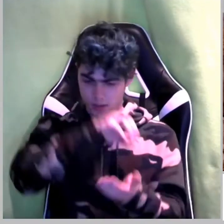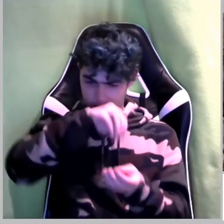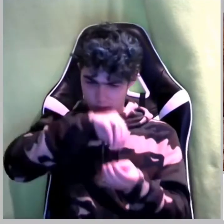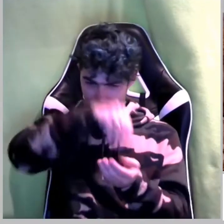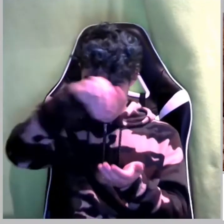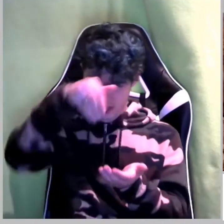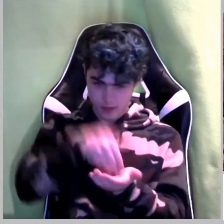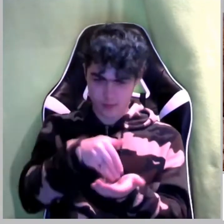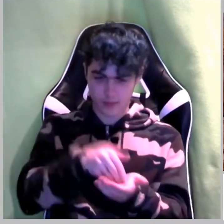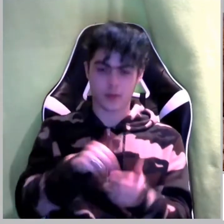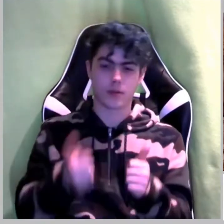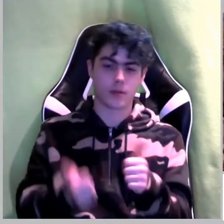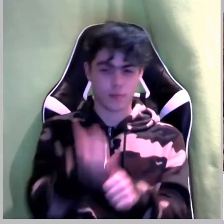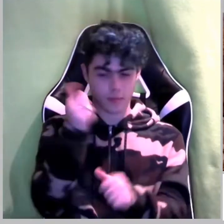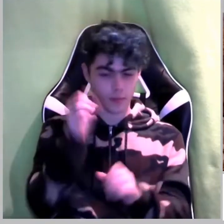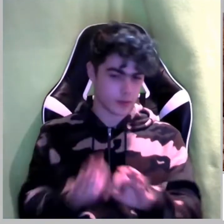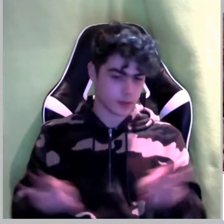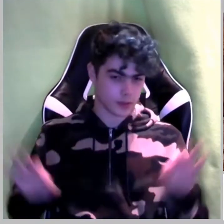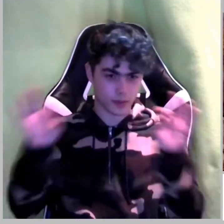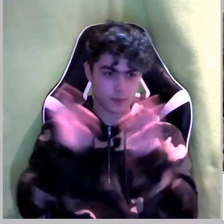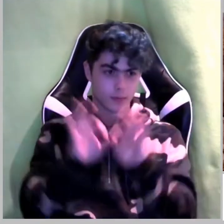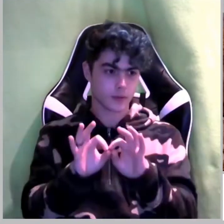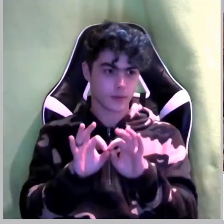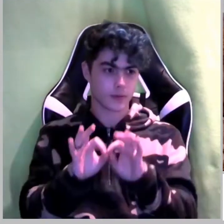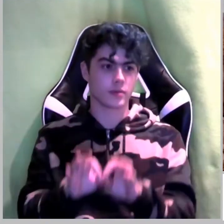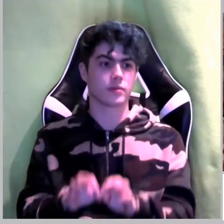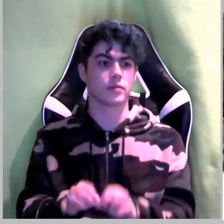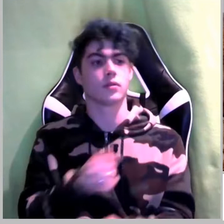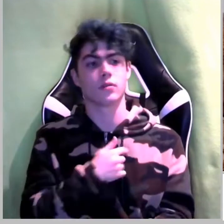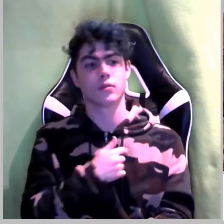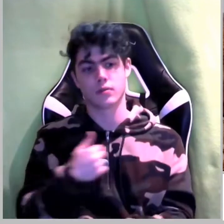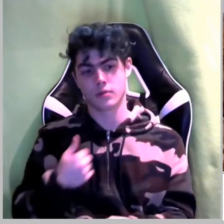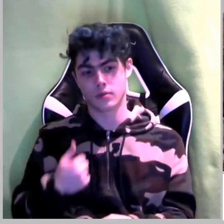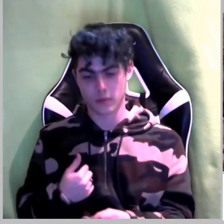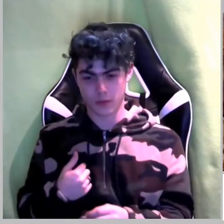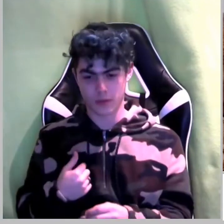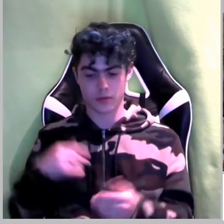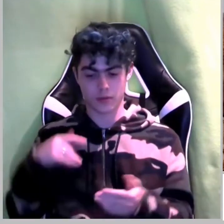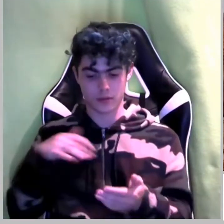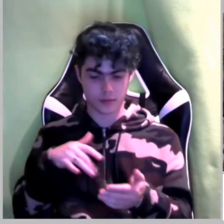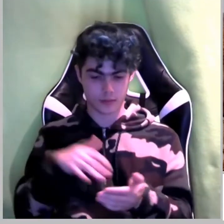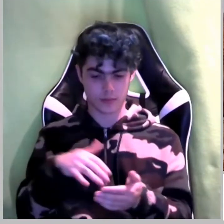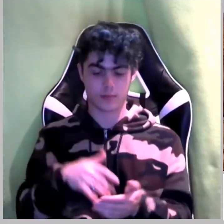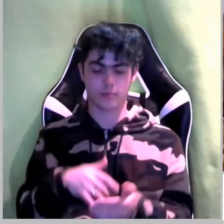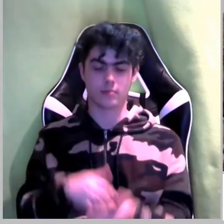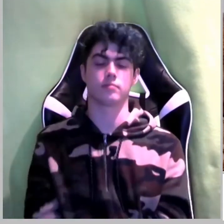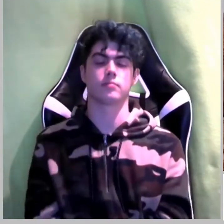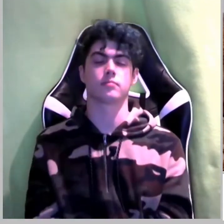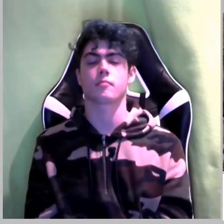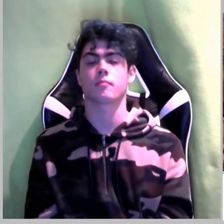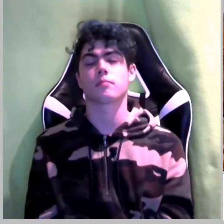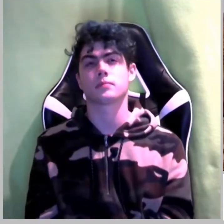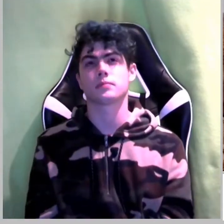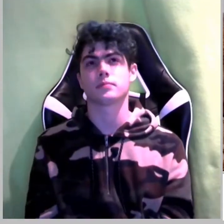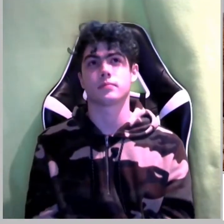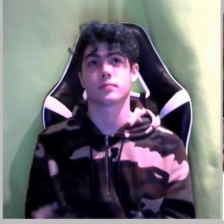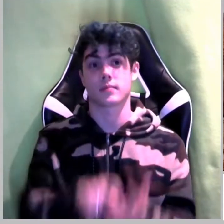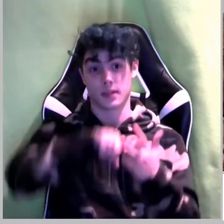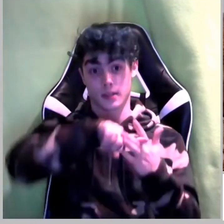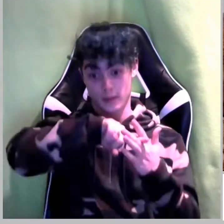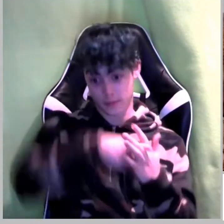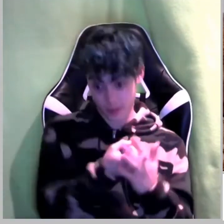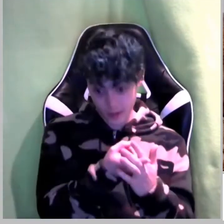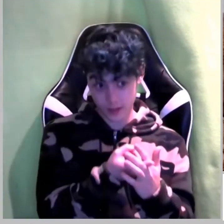important. So we're going to really look at the beginning end and that dash. So in the beginning,